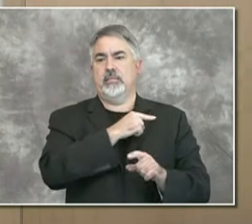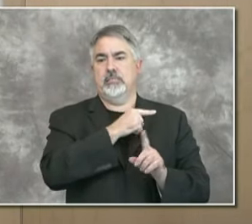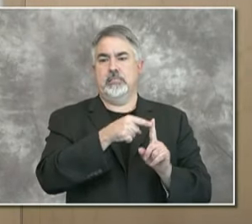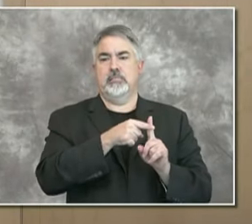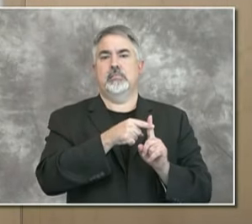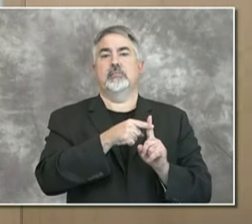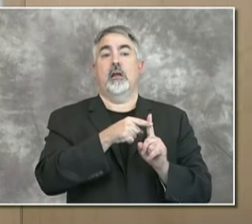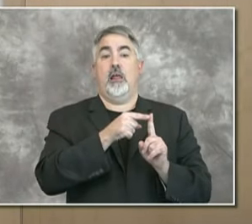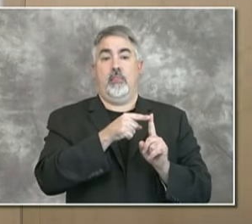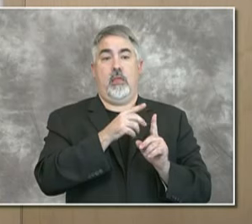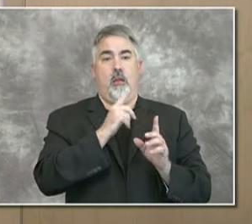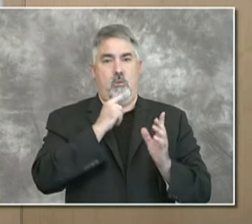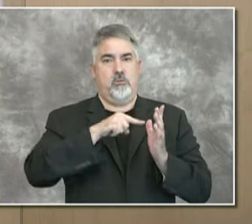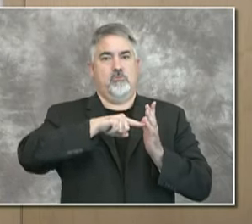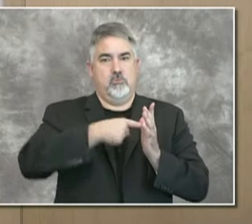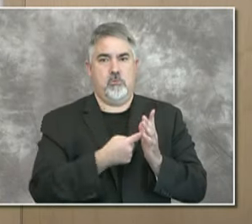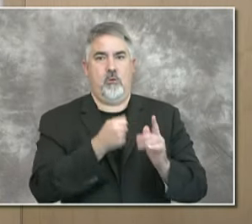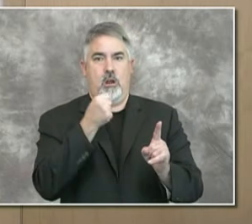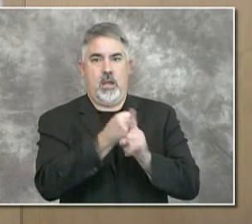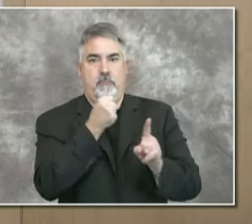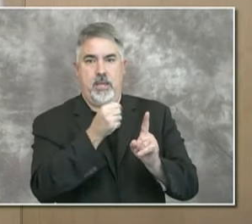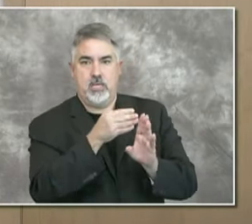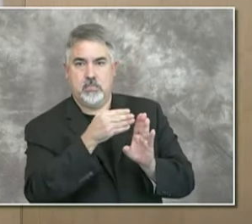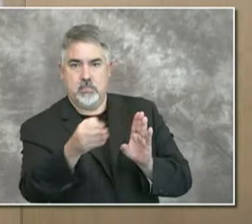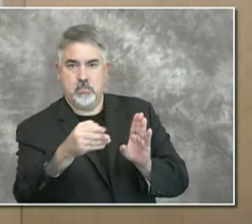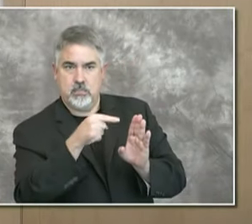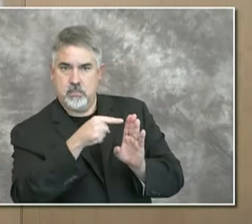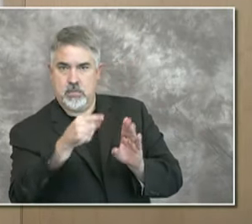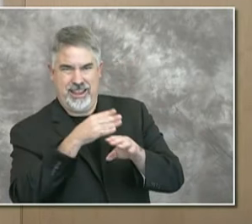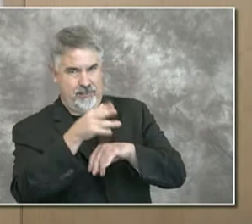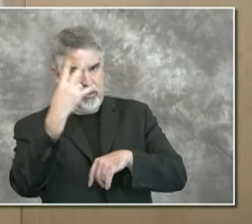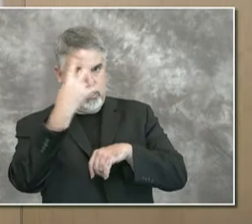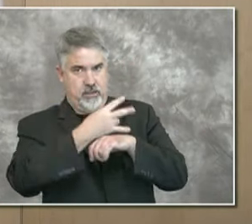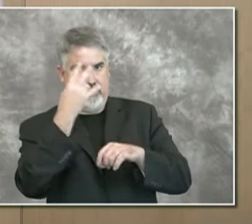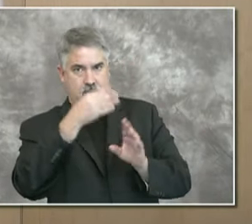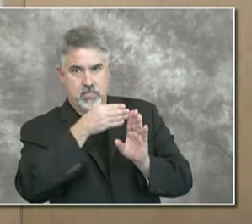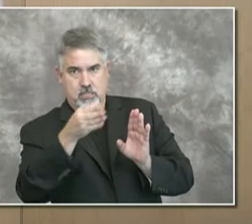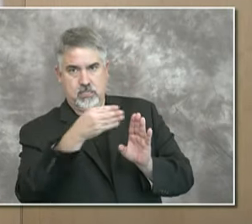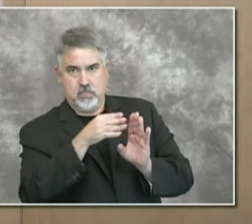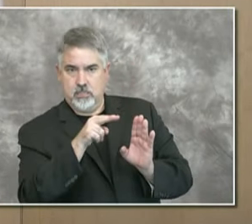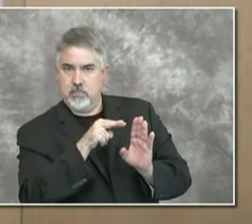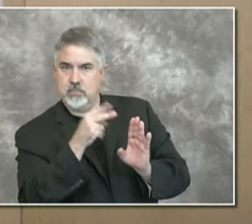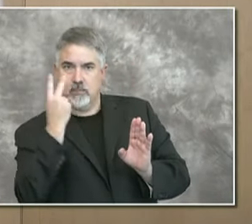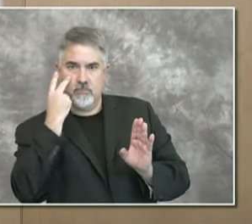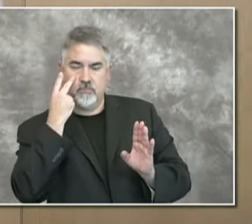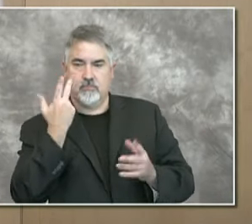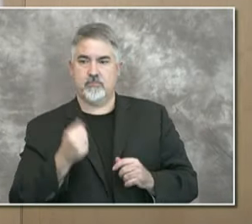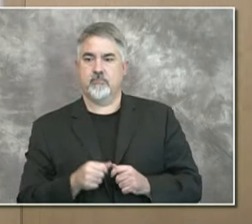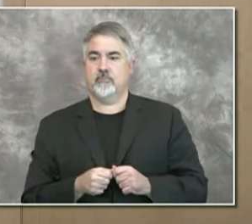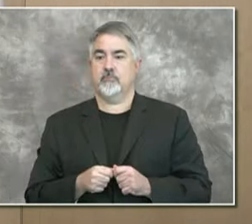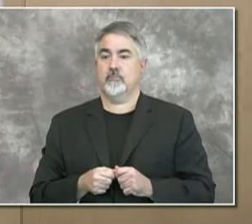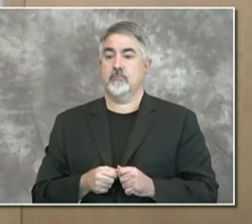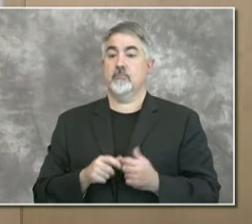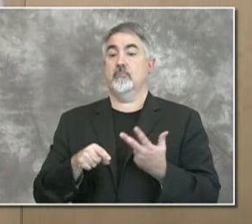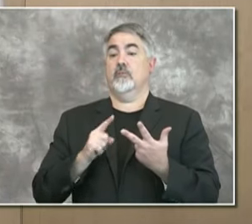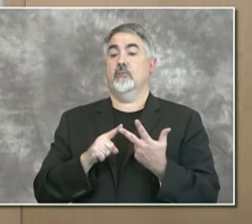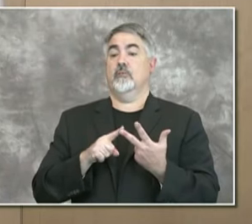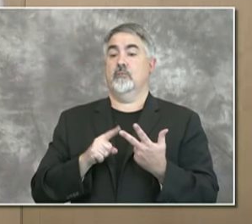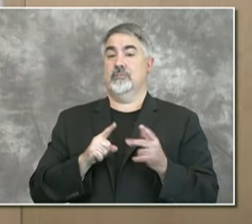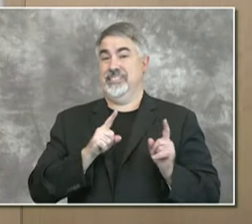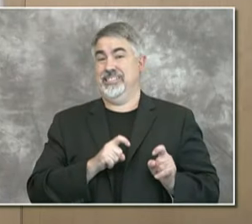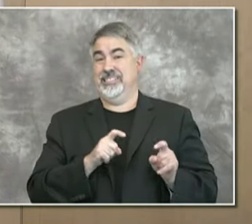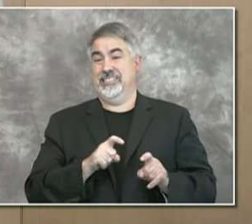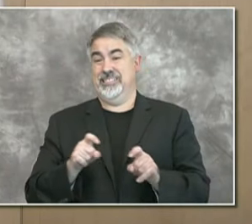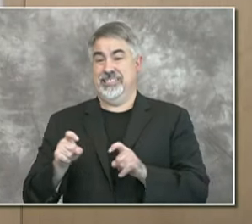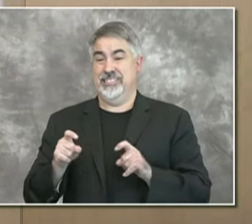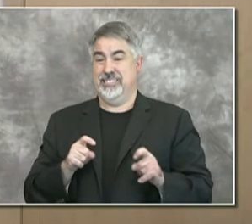categories there. The second is if test-based, releasing someone from